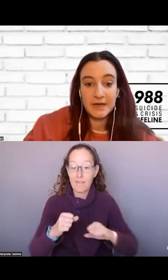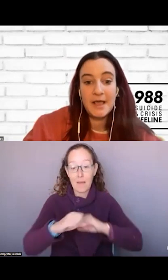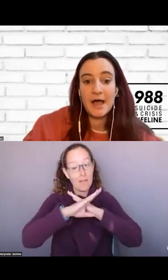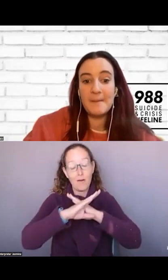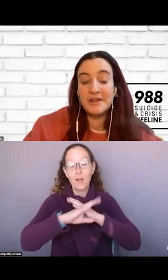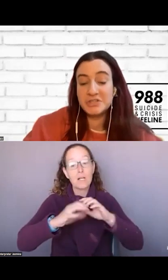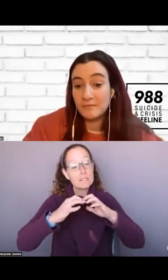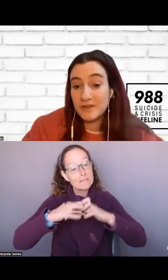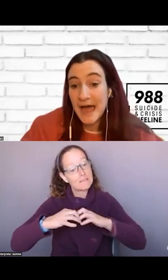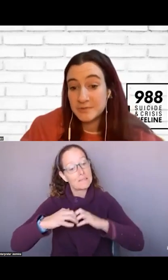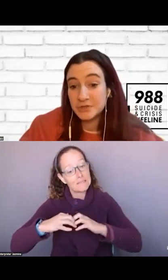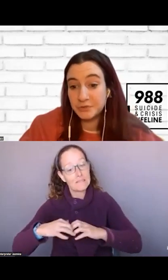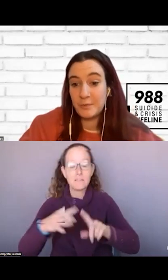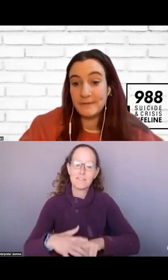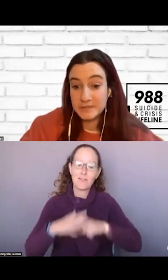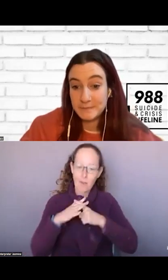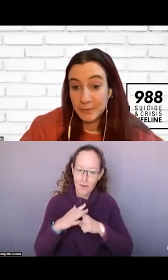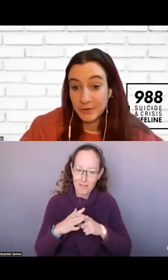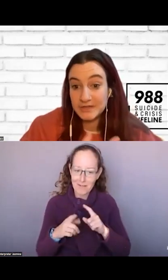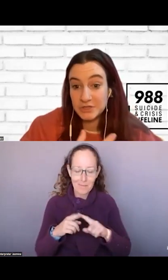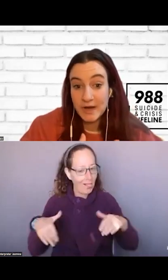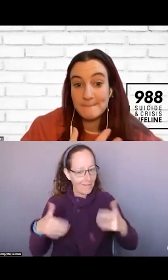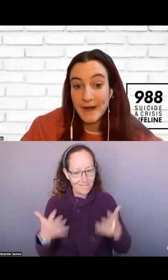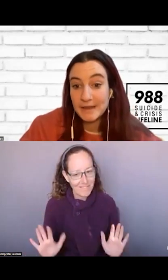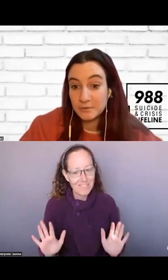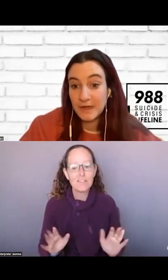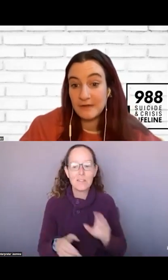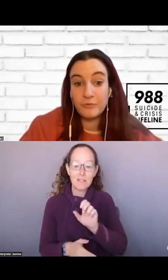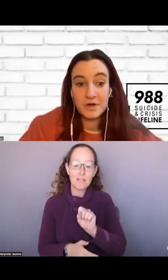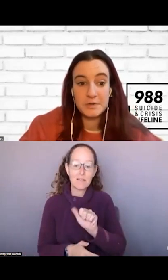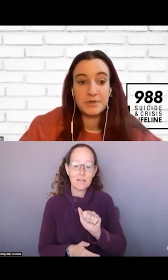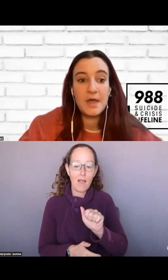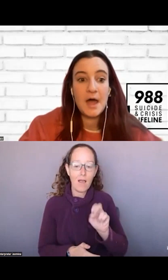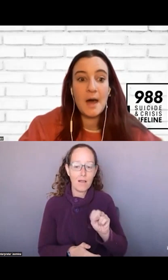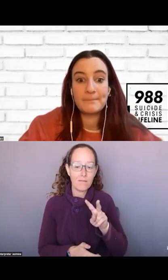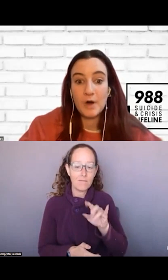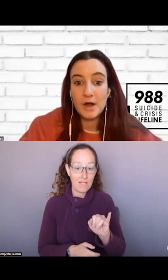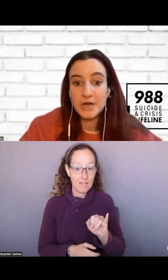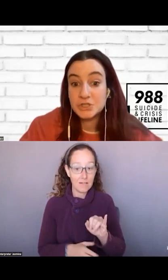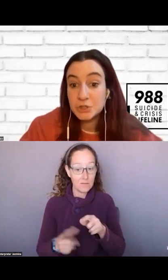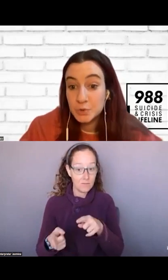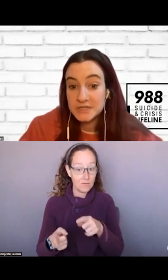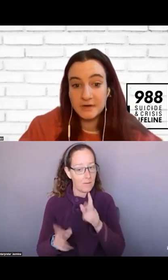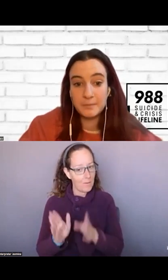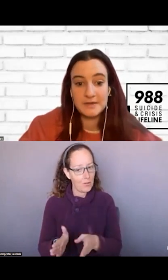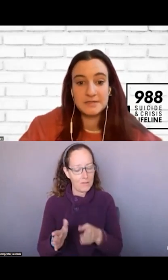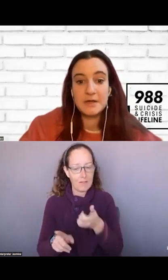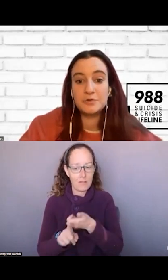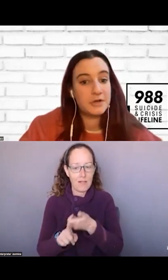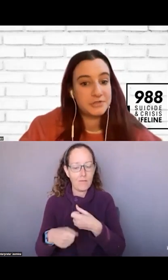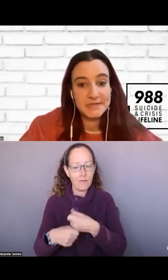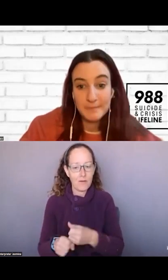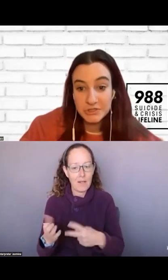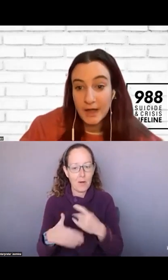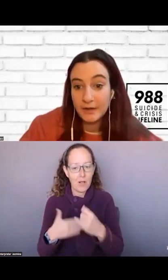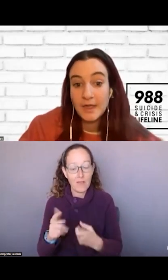not done. And Saanvi is absolutely one of these people that is creating by youth and for youth projects to continue to break the cycle,